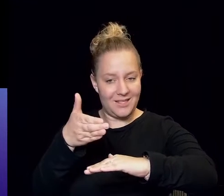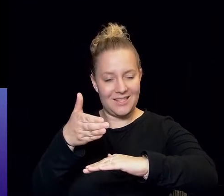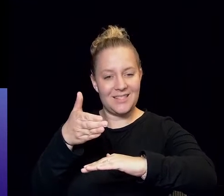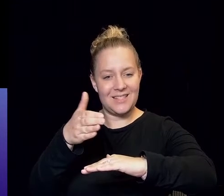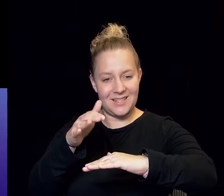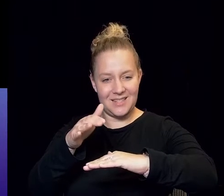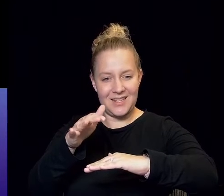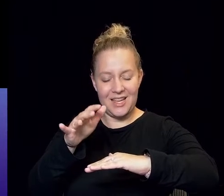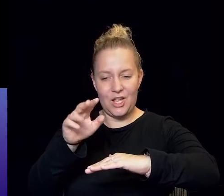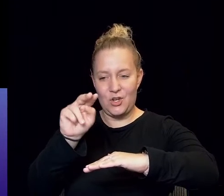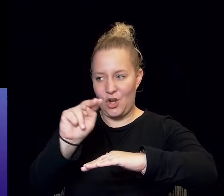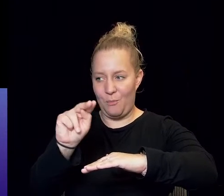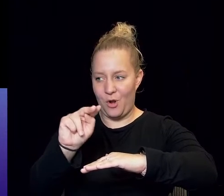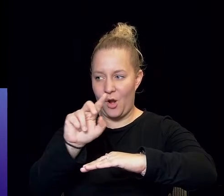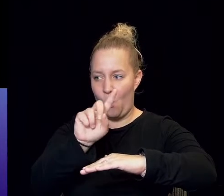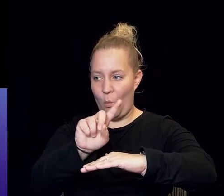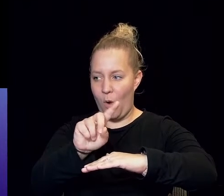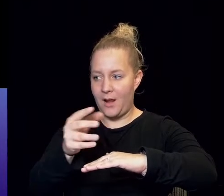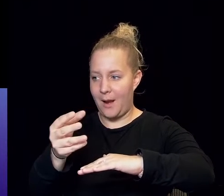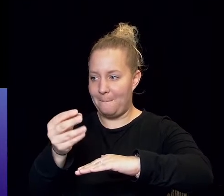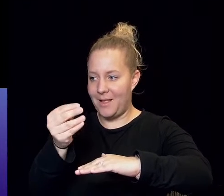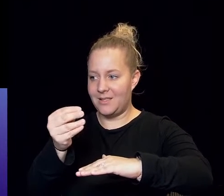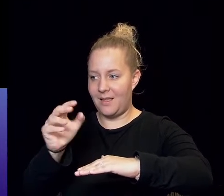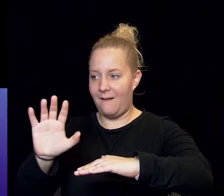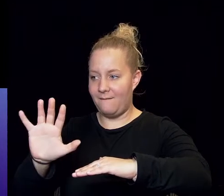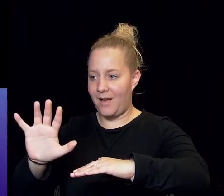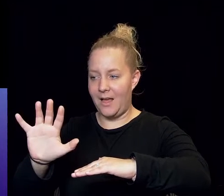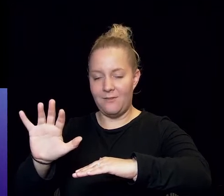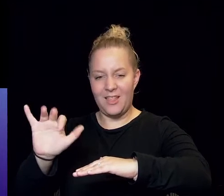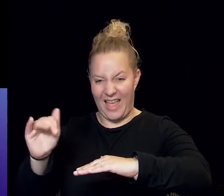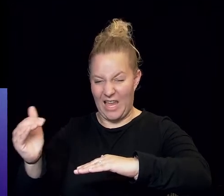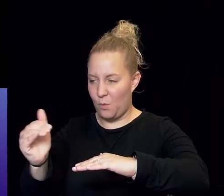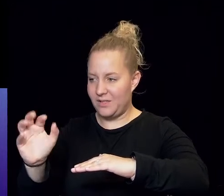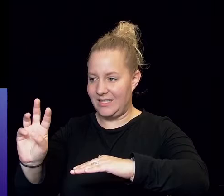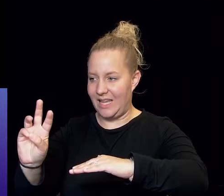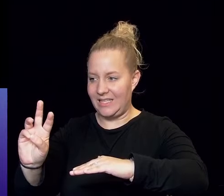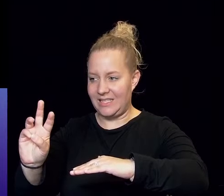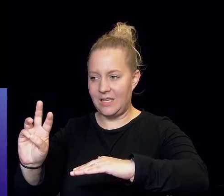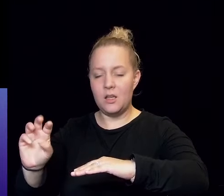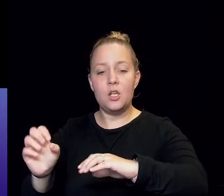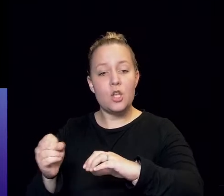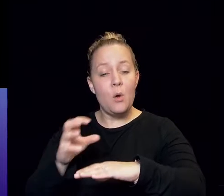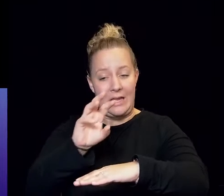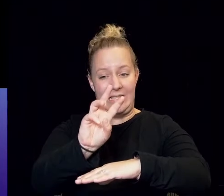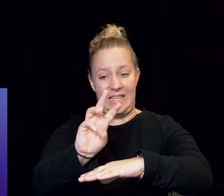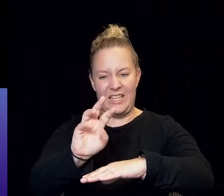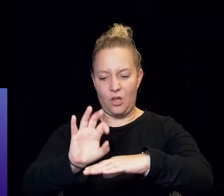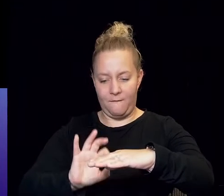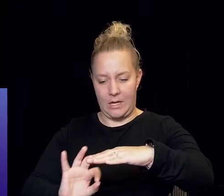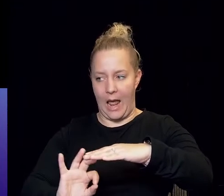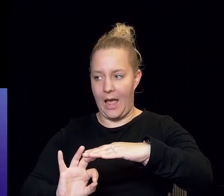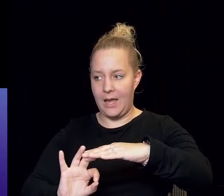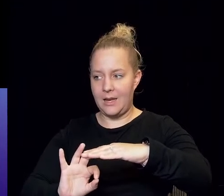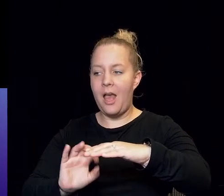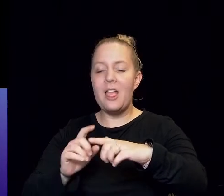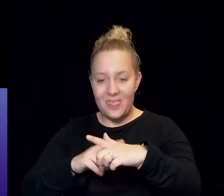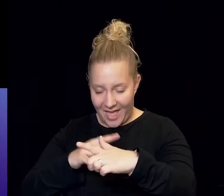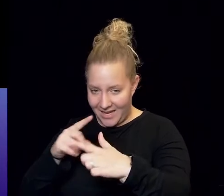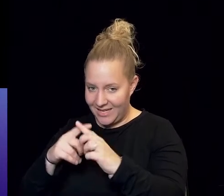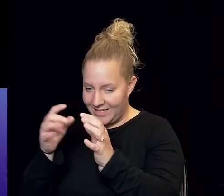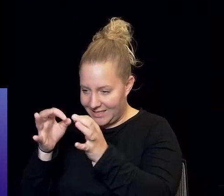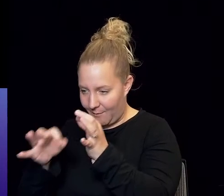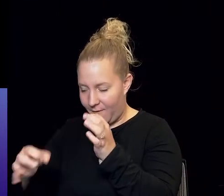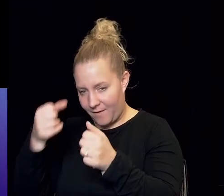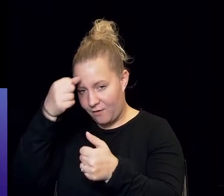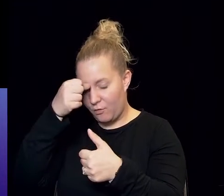is the numerators. 1 plus 5. Well, 1 plus 5 is 6. So I have 6 over 9. And then you'd want to simplify. Remember,